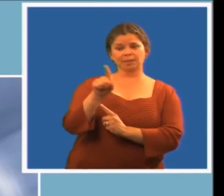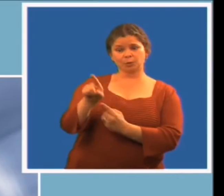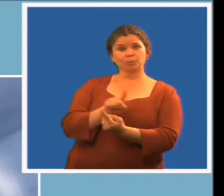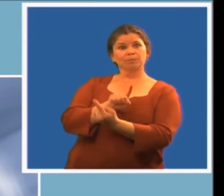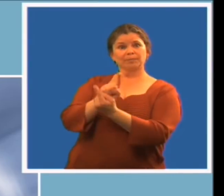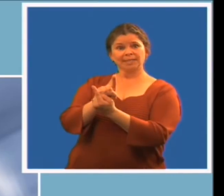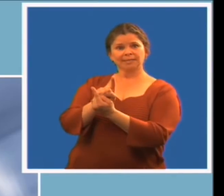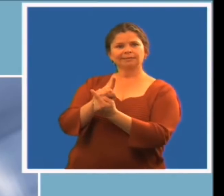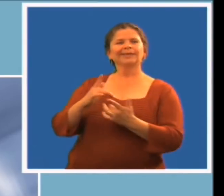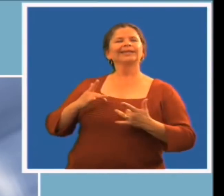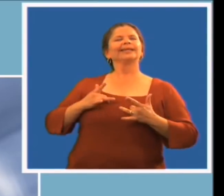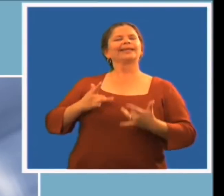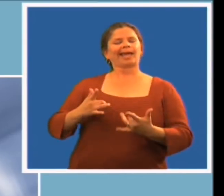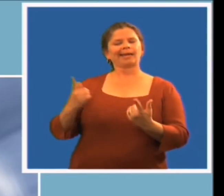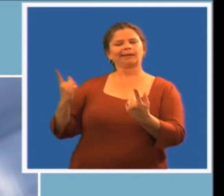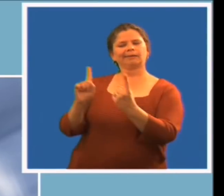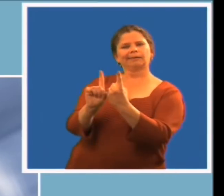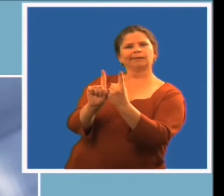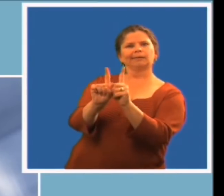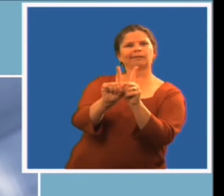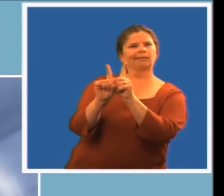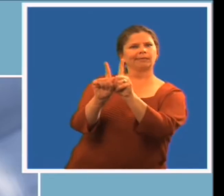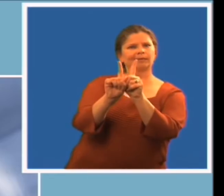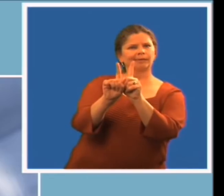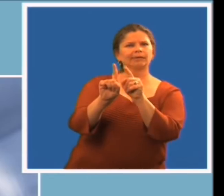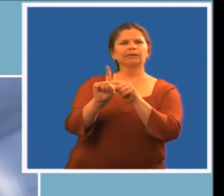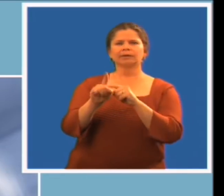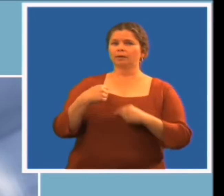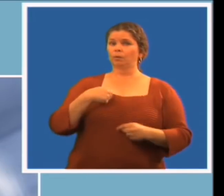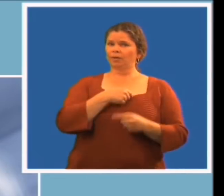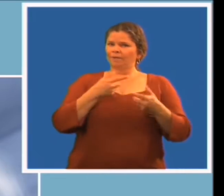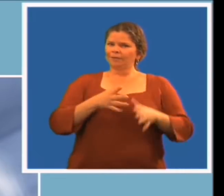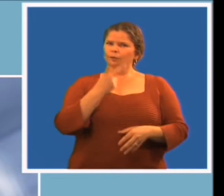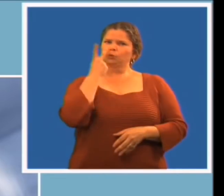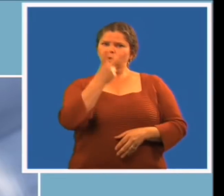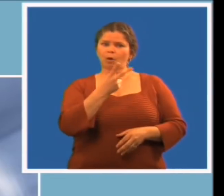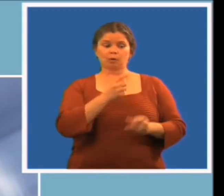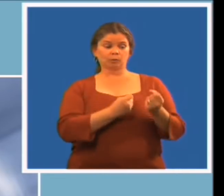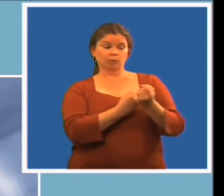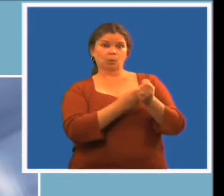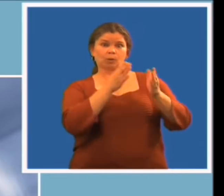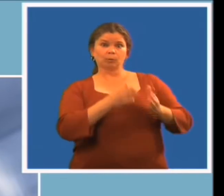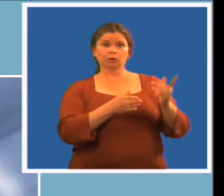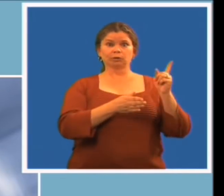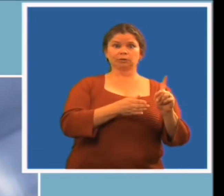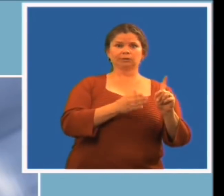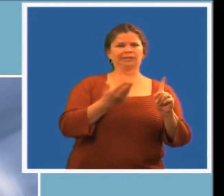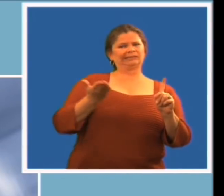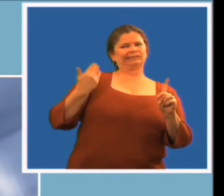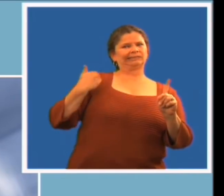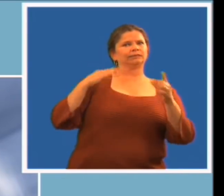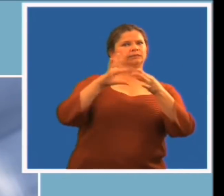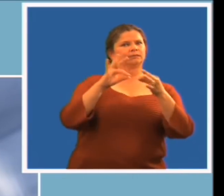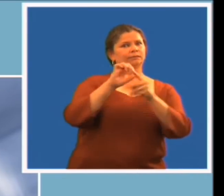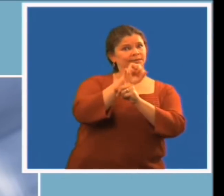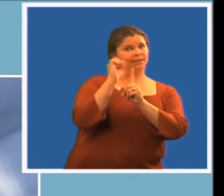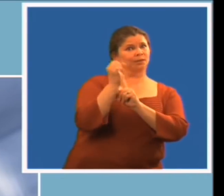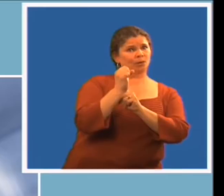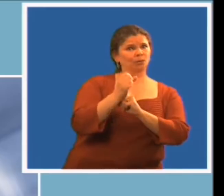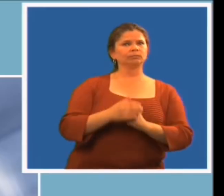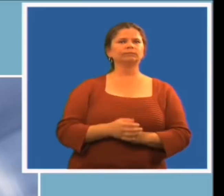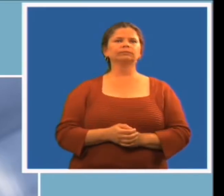Some people with disabilities that you encounter will be accompanied by a support person. We have seen a support person in our